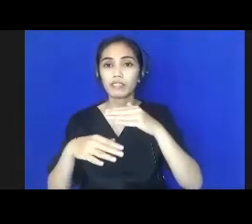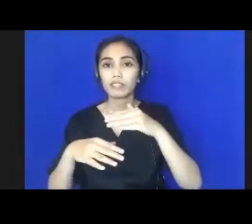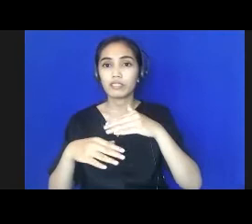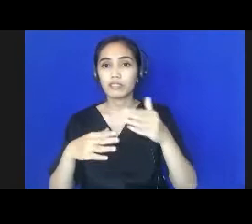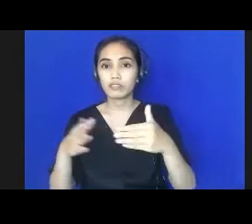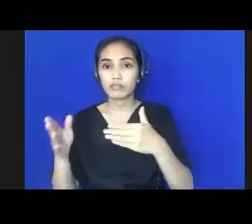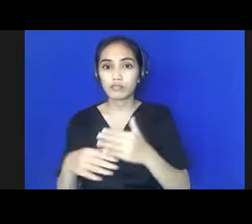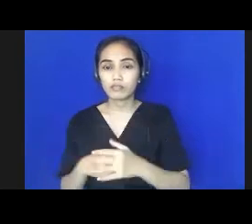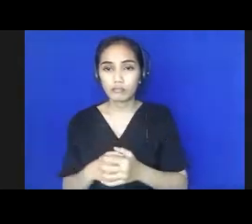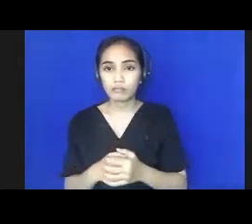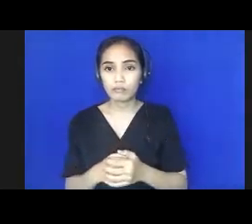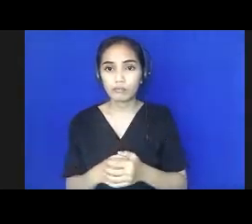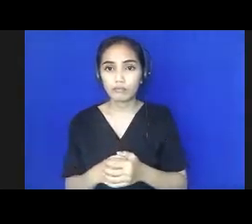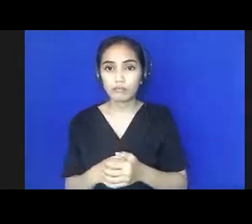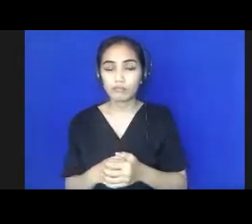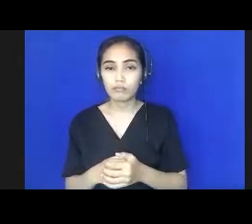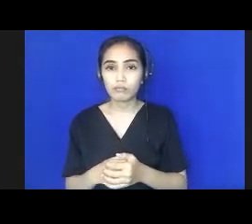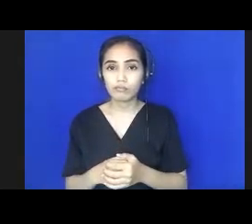slide, please.